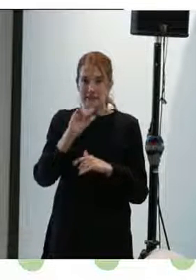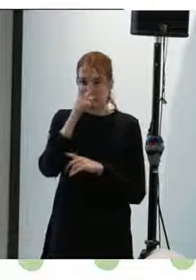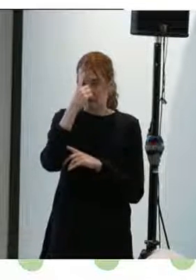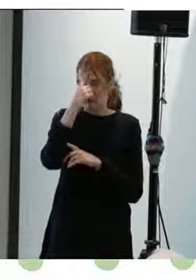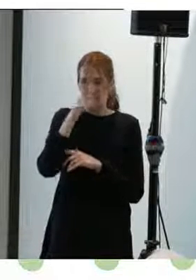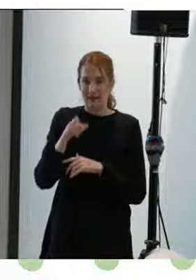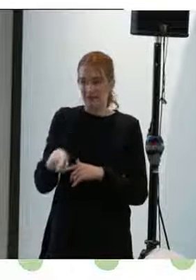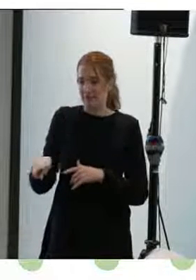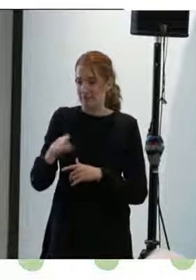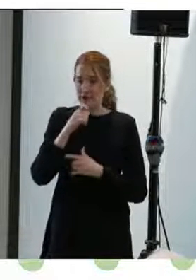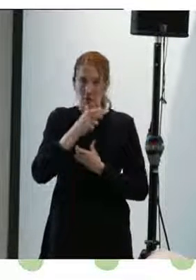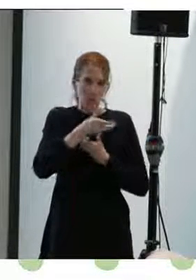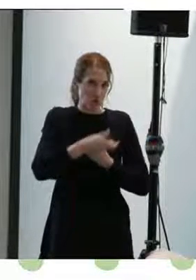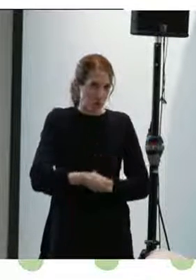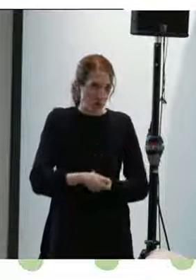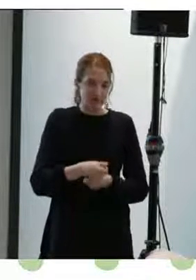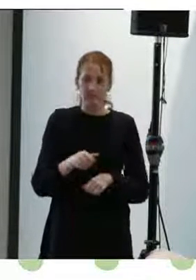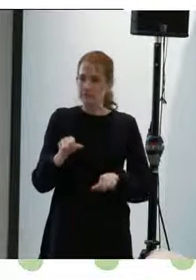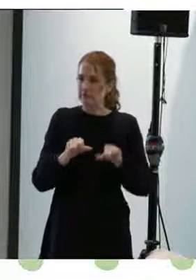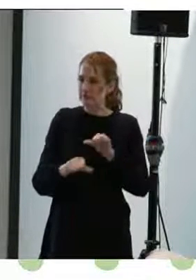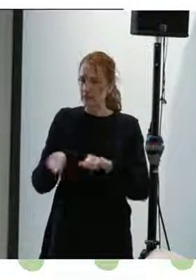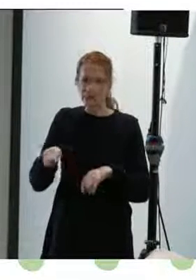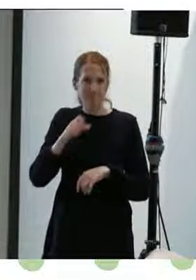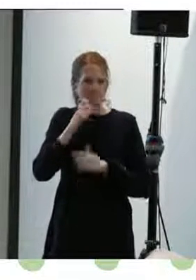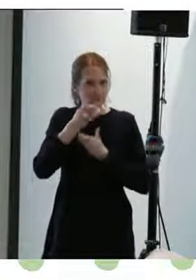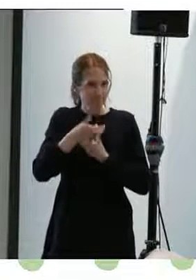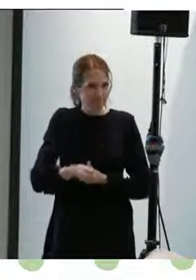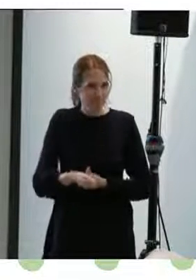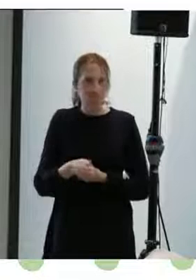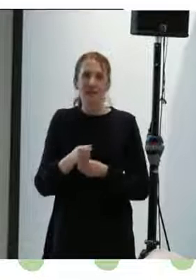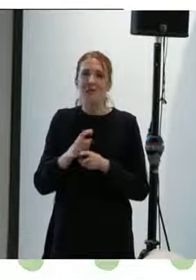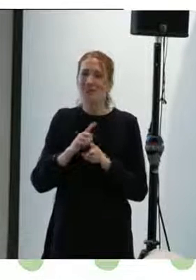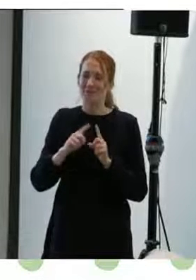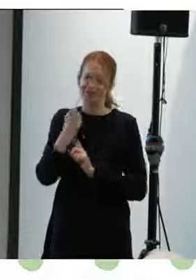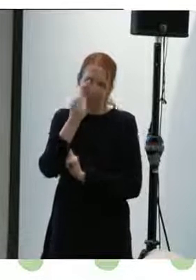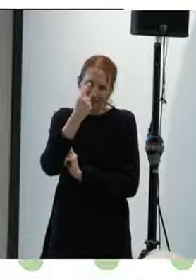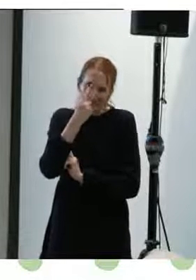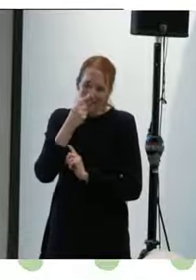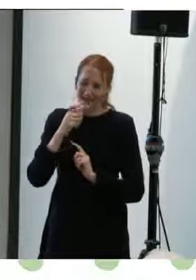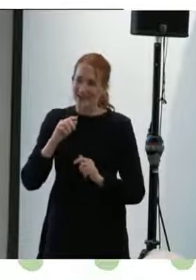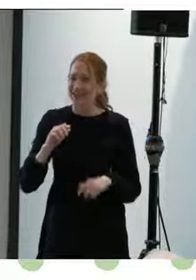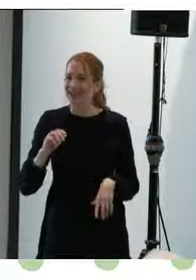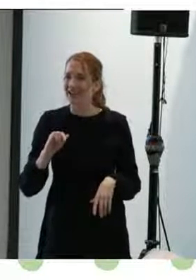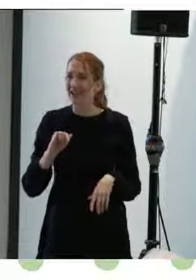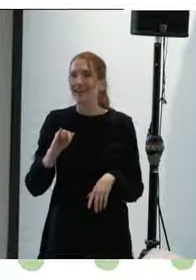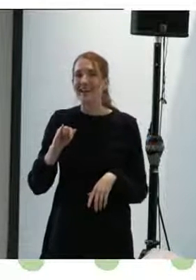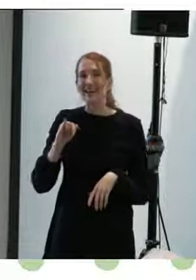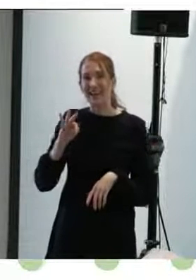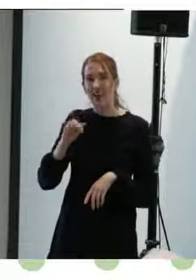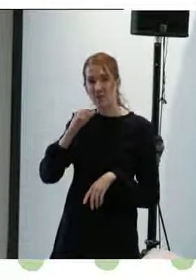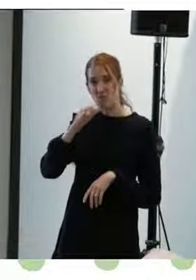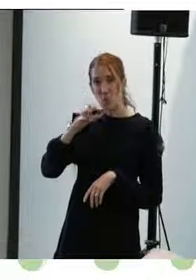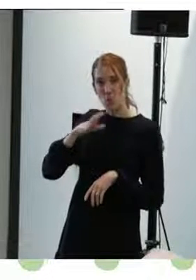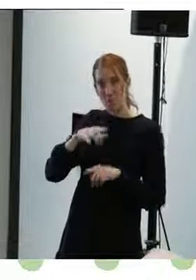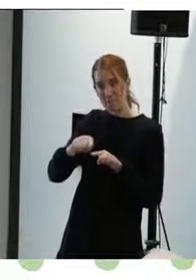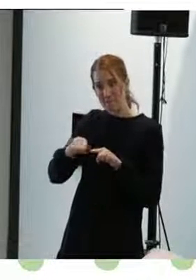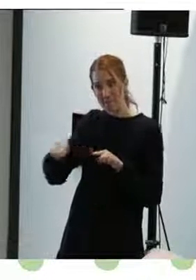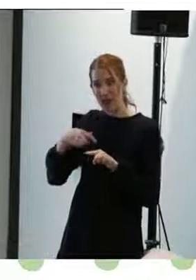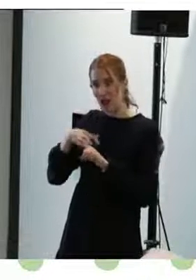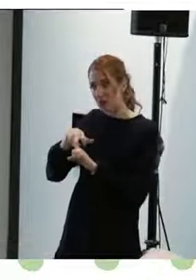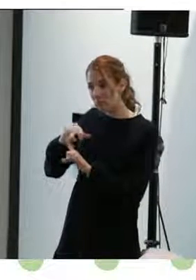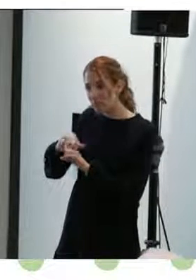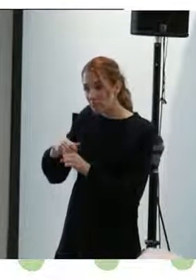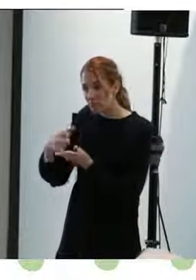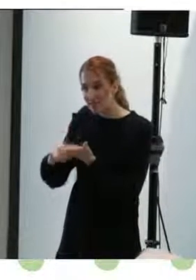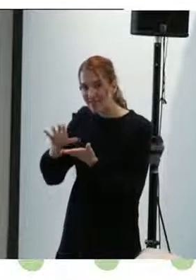great deal of distrust of science. But it made a lot of sense, right? If I'm talking to women about their health and all the times that doctors didn't